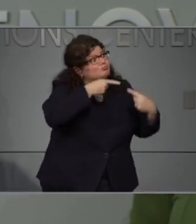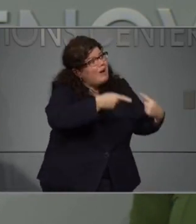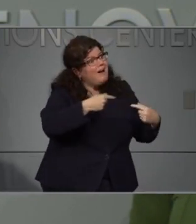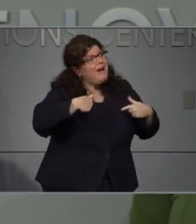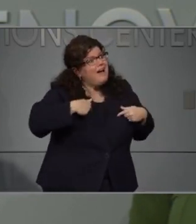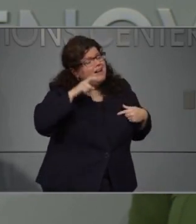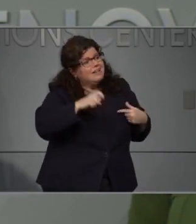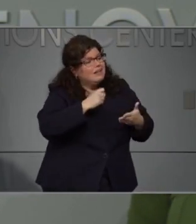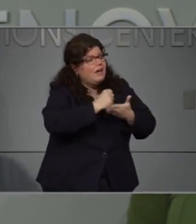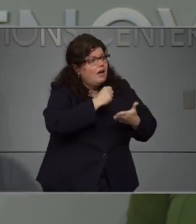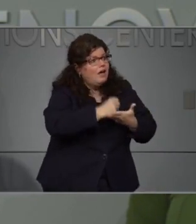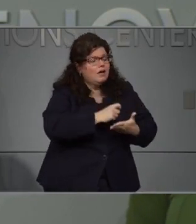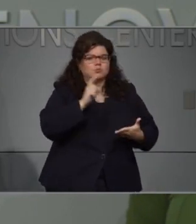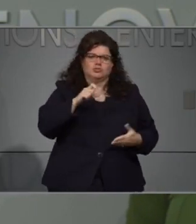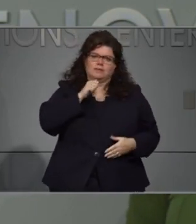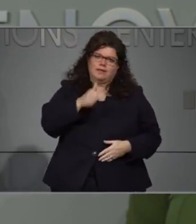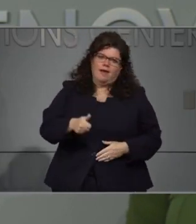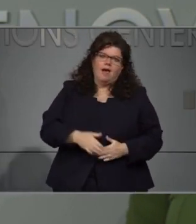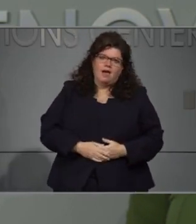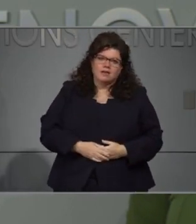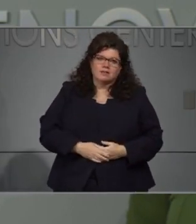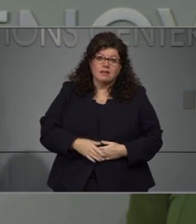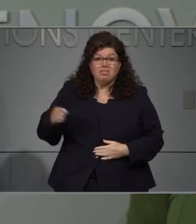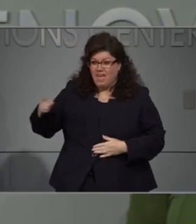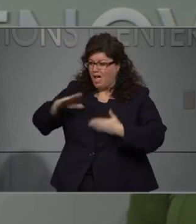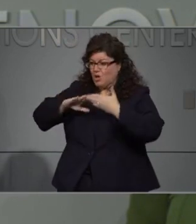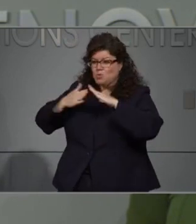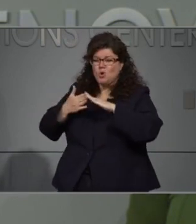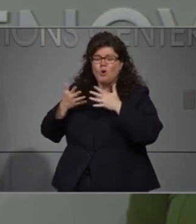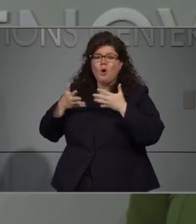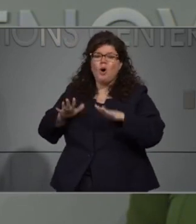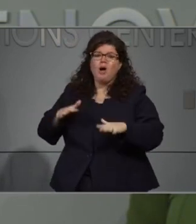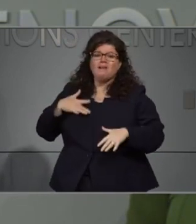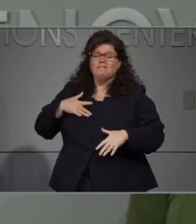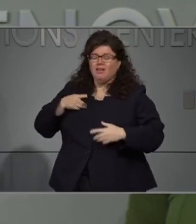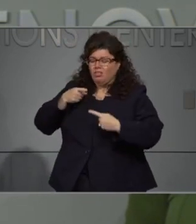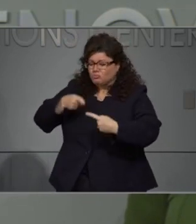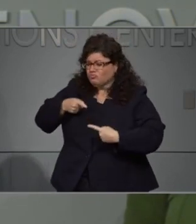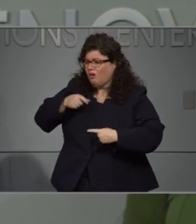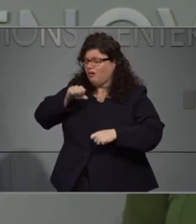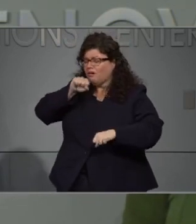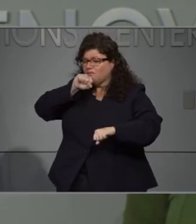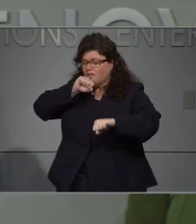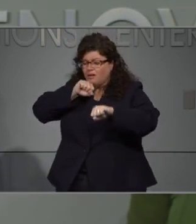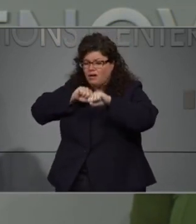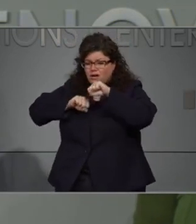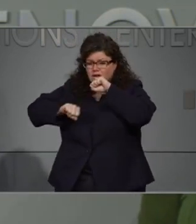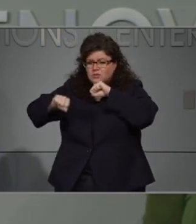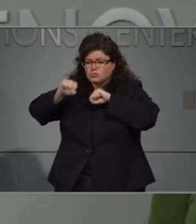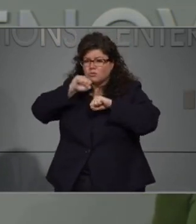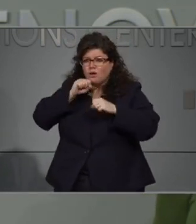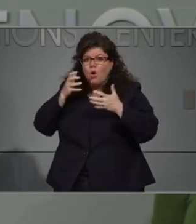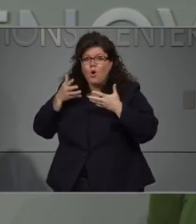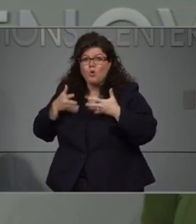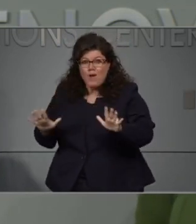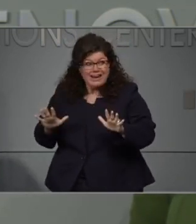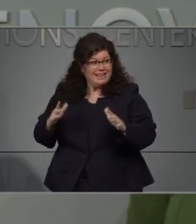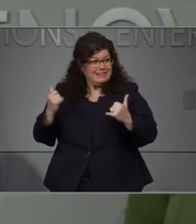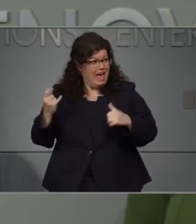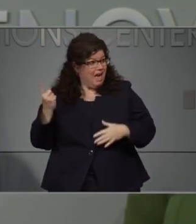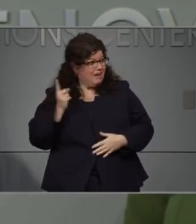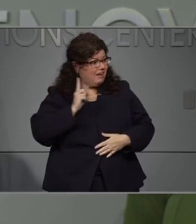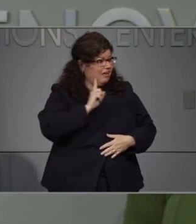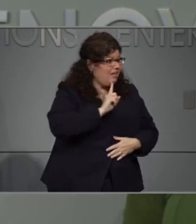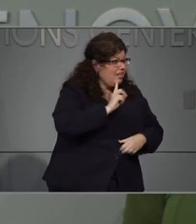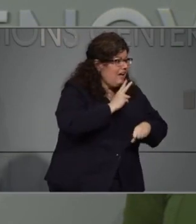put already struggling families, fearful of what is happening with their health, having to